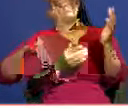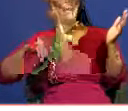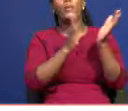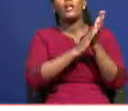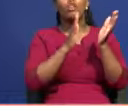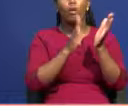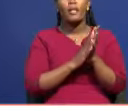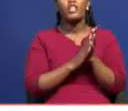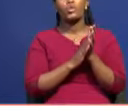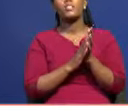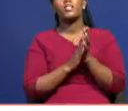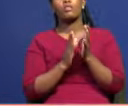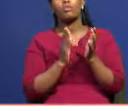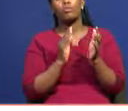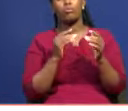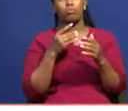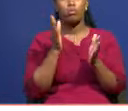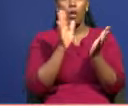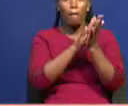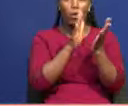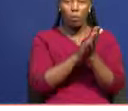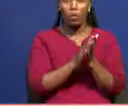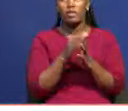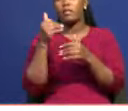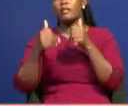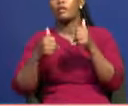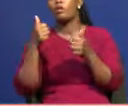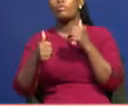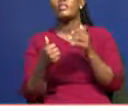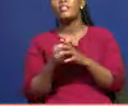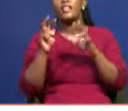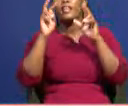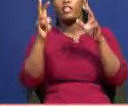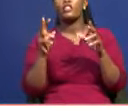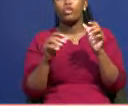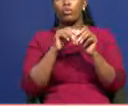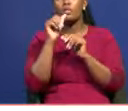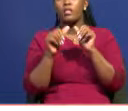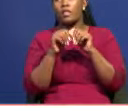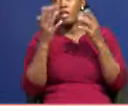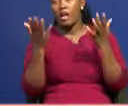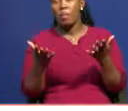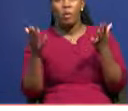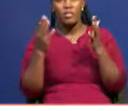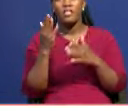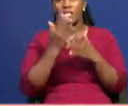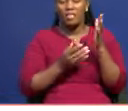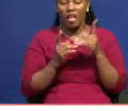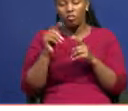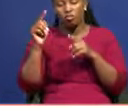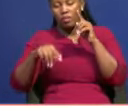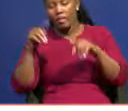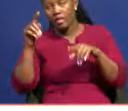been proposed in the national tax policy is the issue on a review of legislation. Yes. Now, as my colleagues